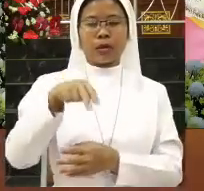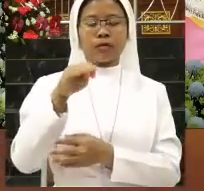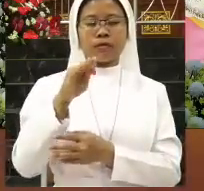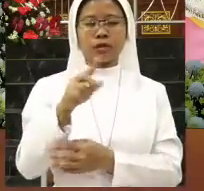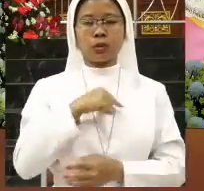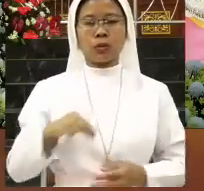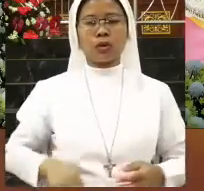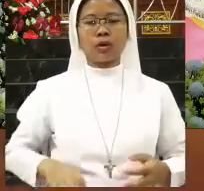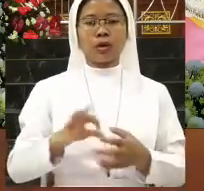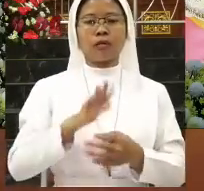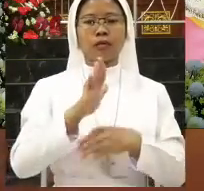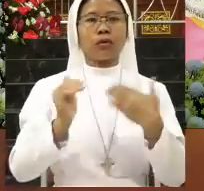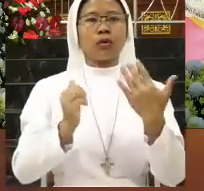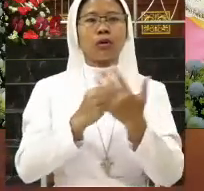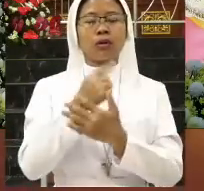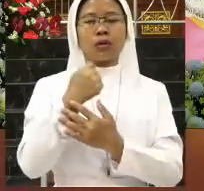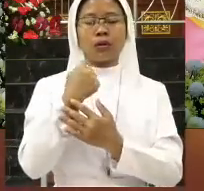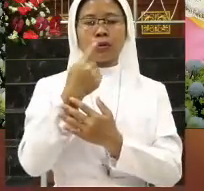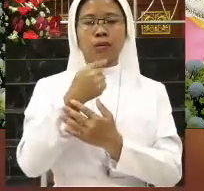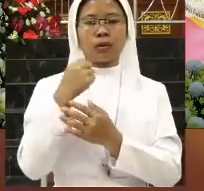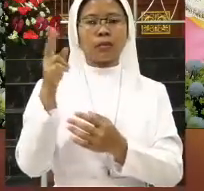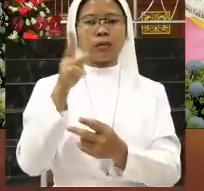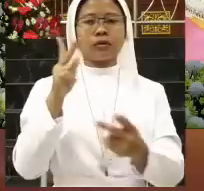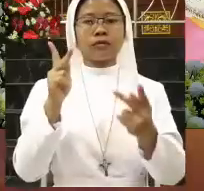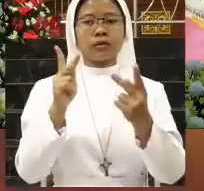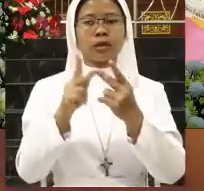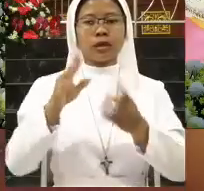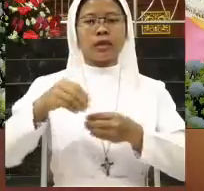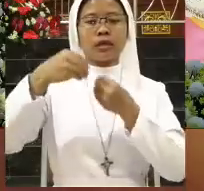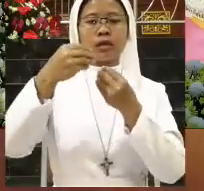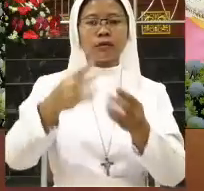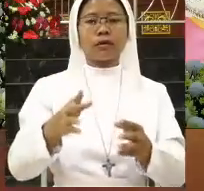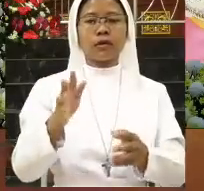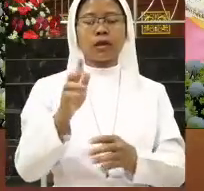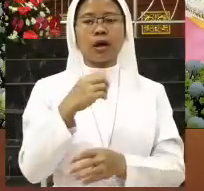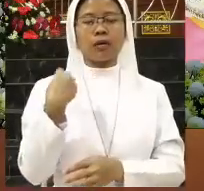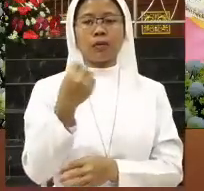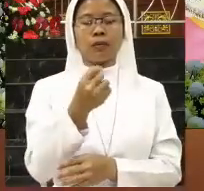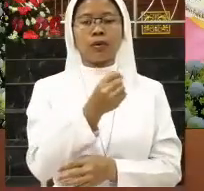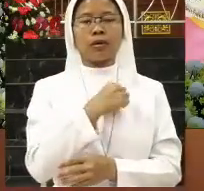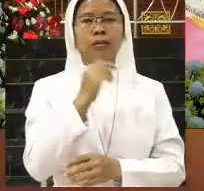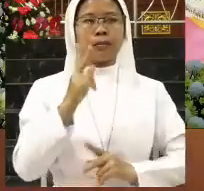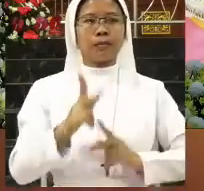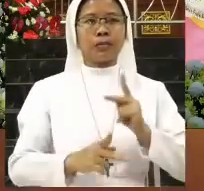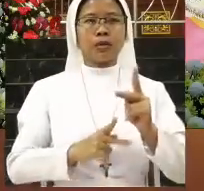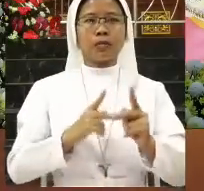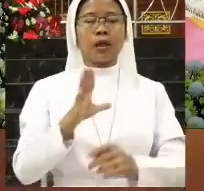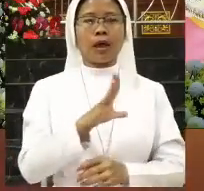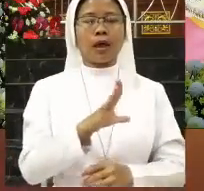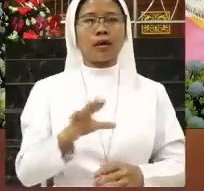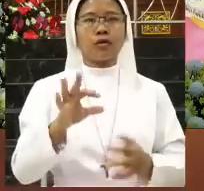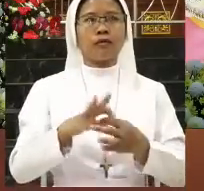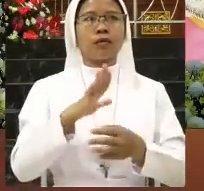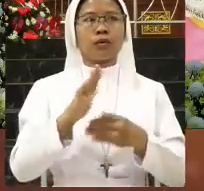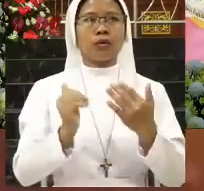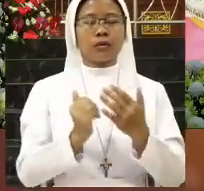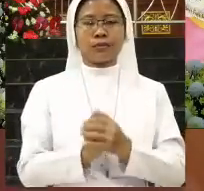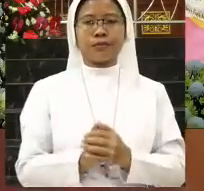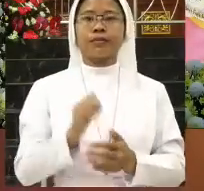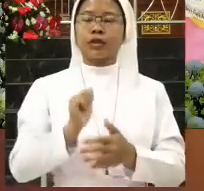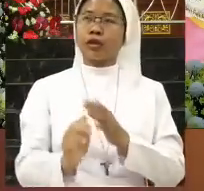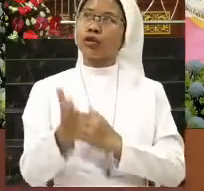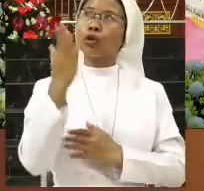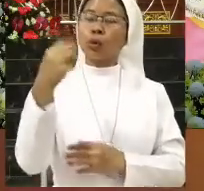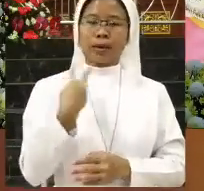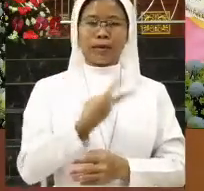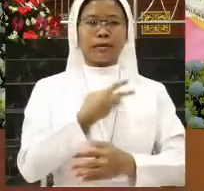call. To thine protection is entrusted our land of Bicol and of all. In you we trust,